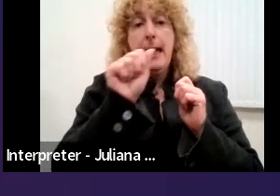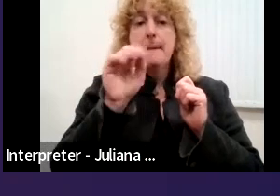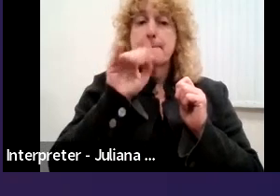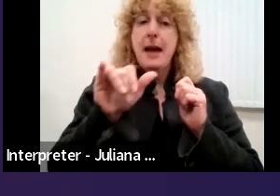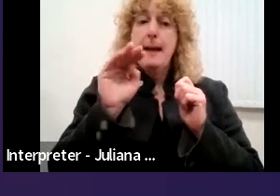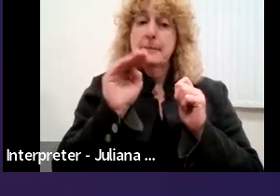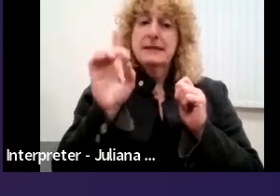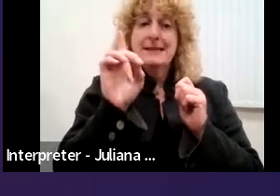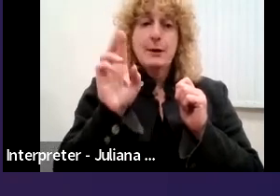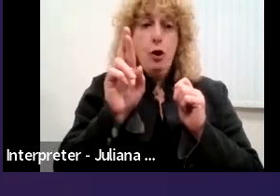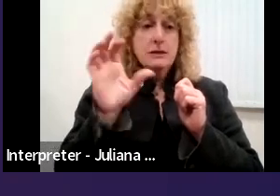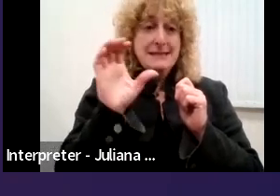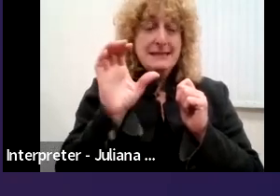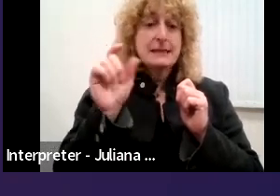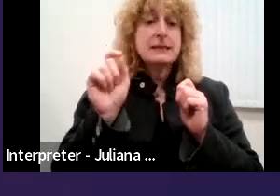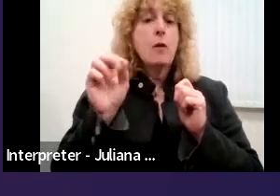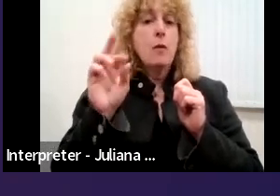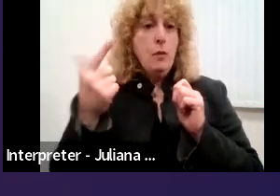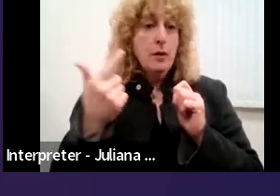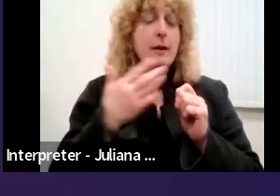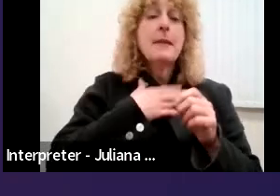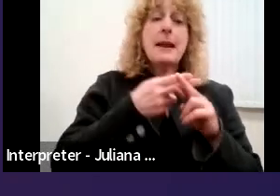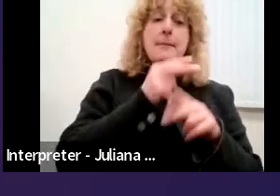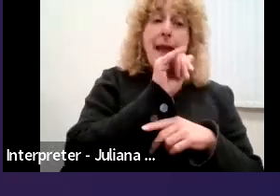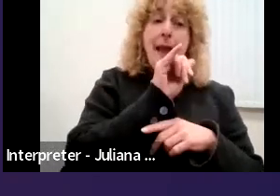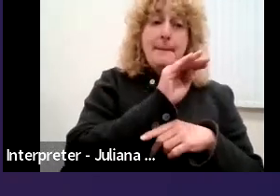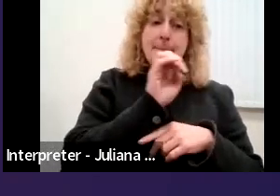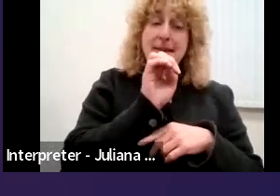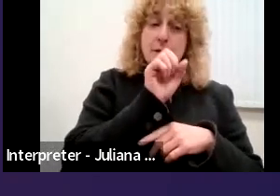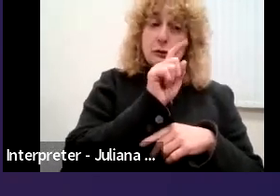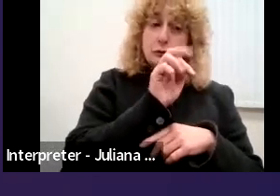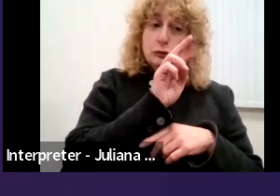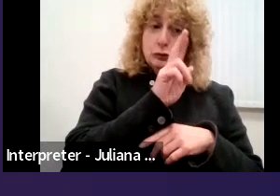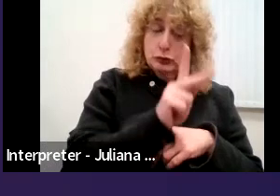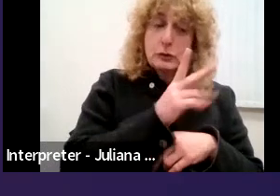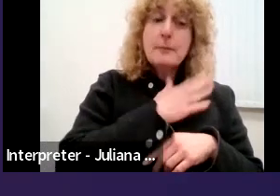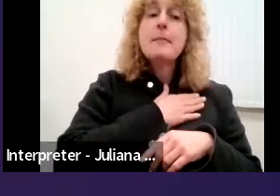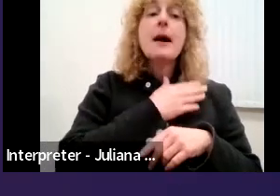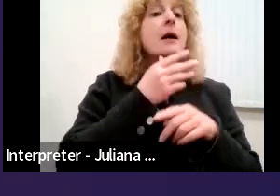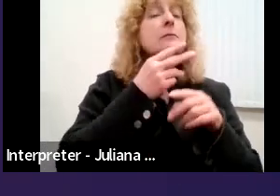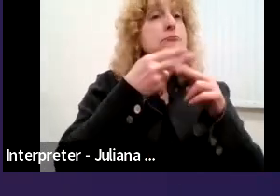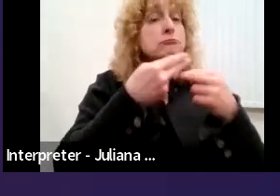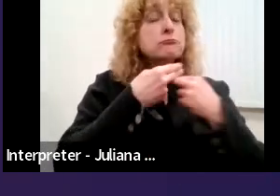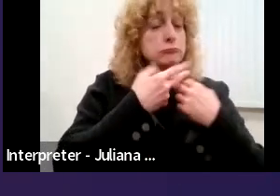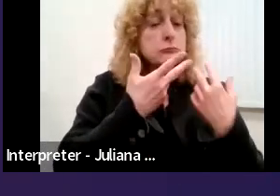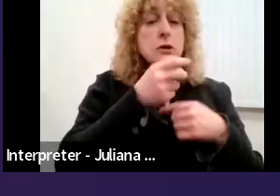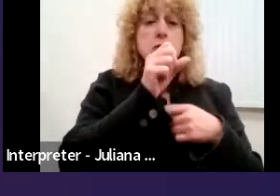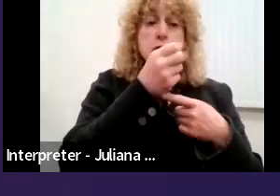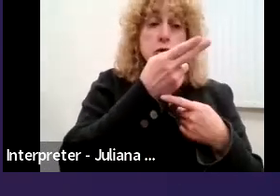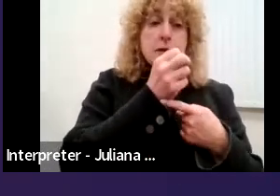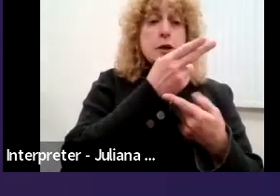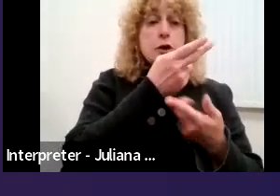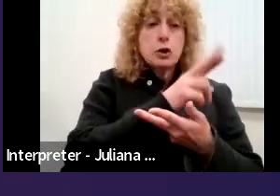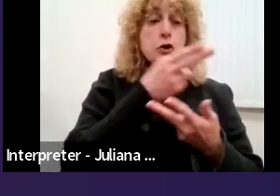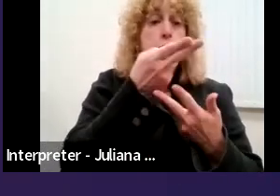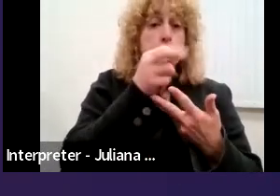athomas@mymdrc.org. And my name is Amy Stirk. My pronouns are she, her, and hers. I am one of the program directors at